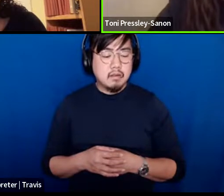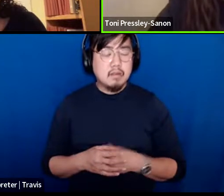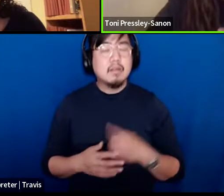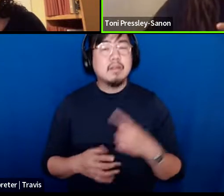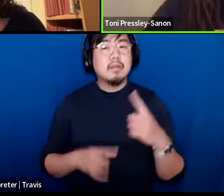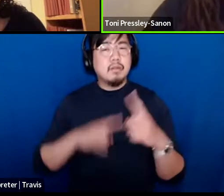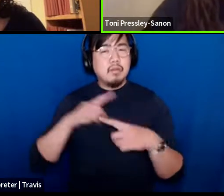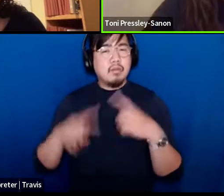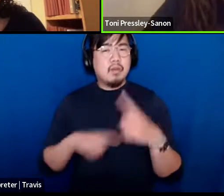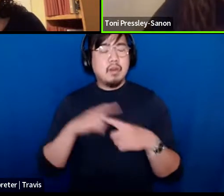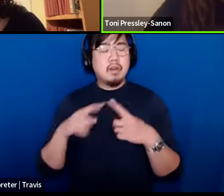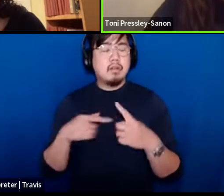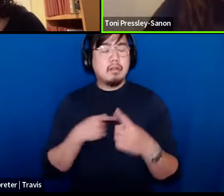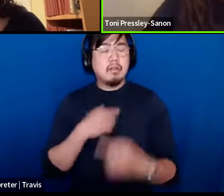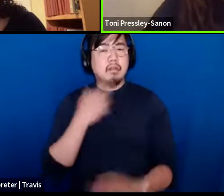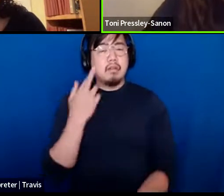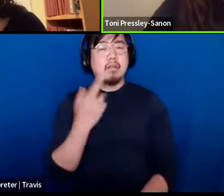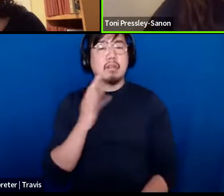body